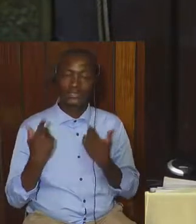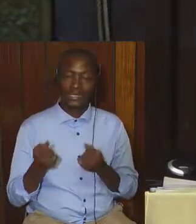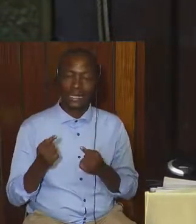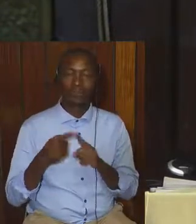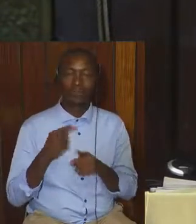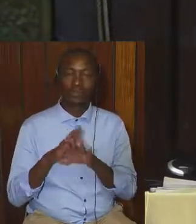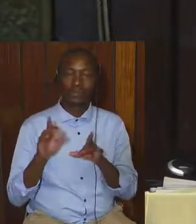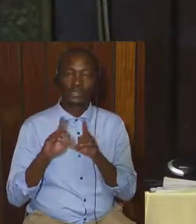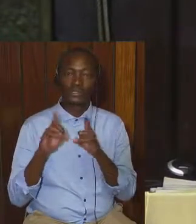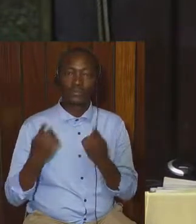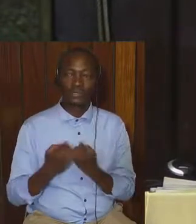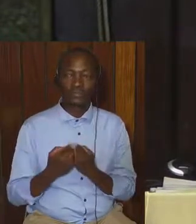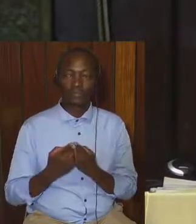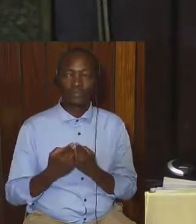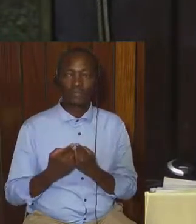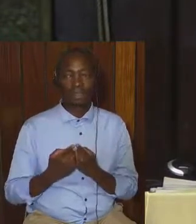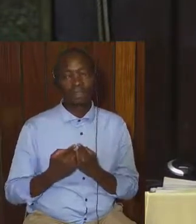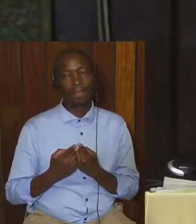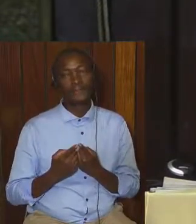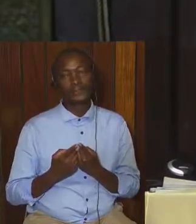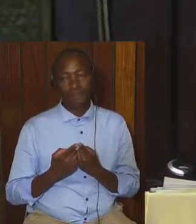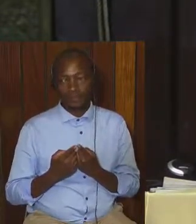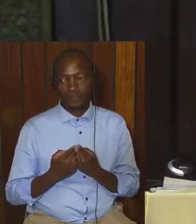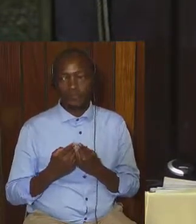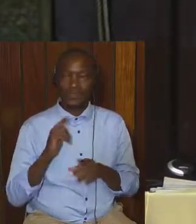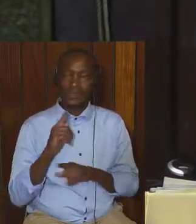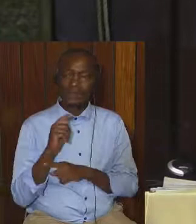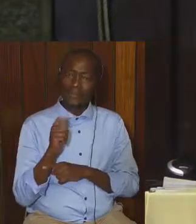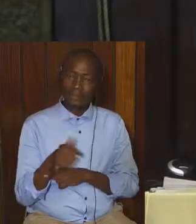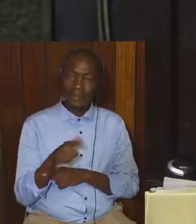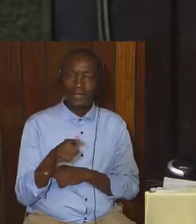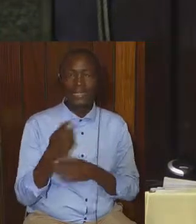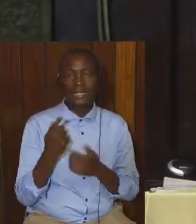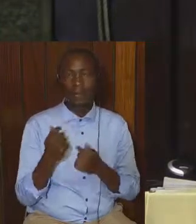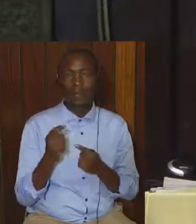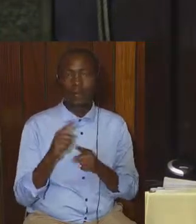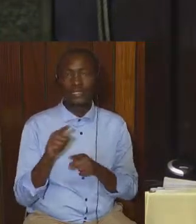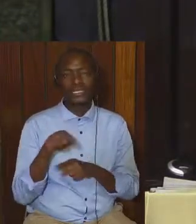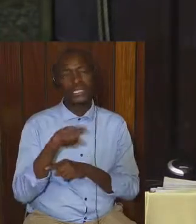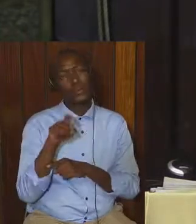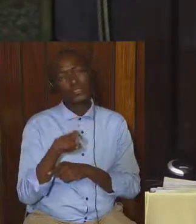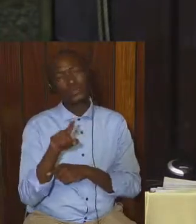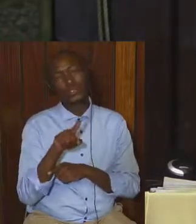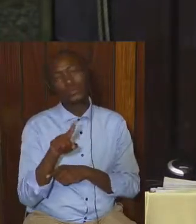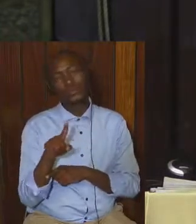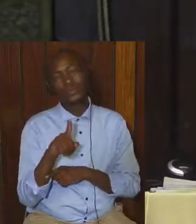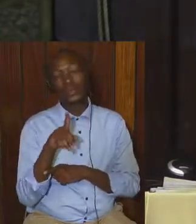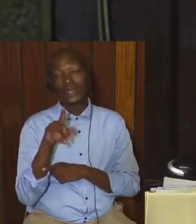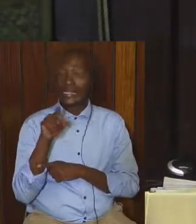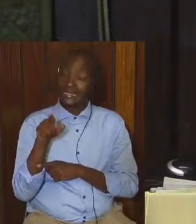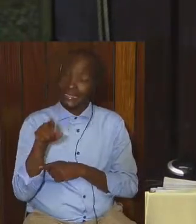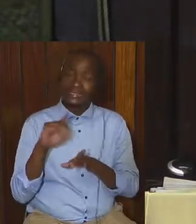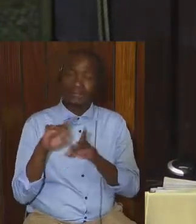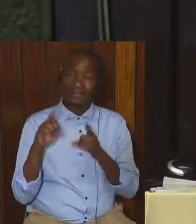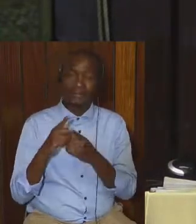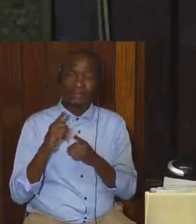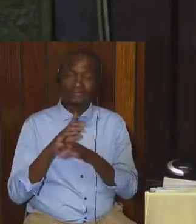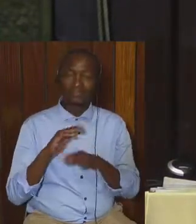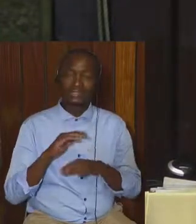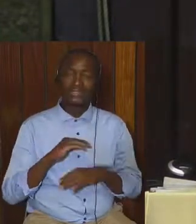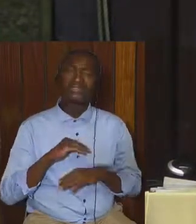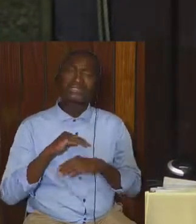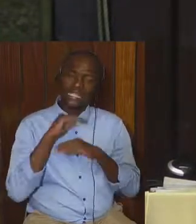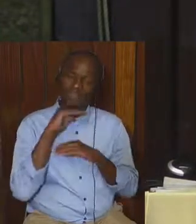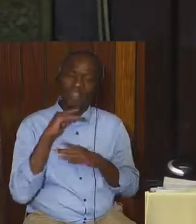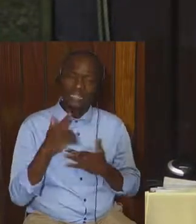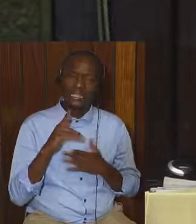side, unless if there are issues in terms of settling that amount. And the question would be, is the department satisfied that the amount